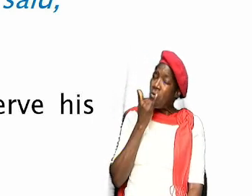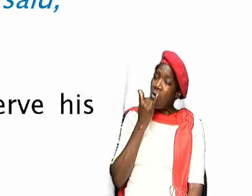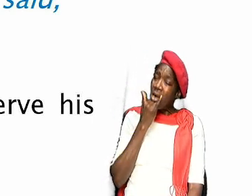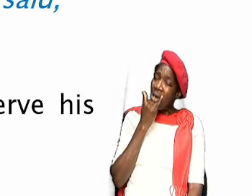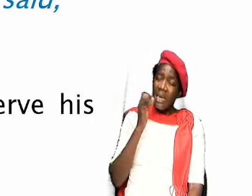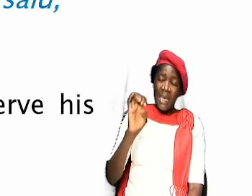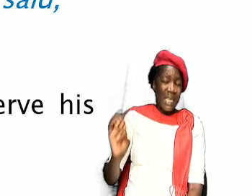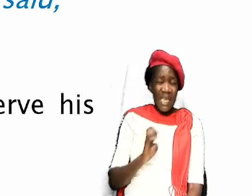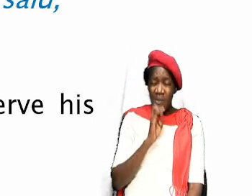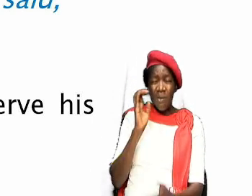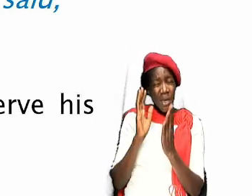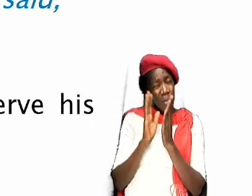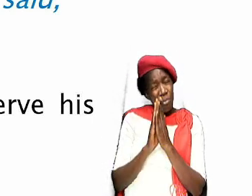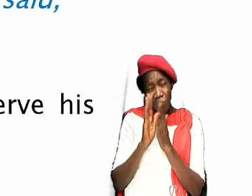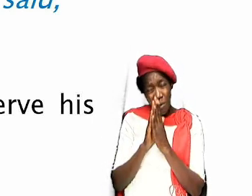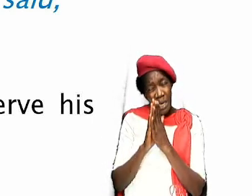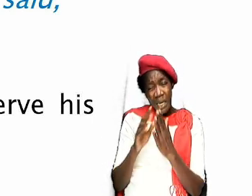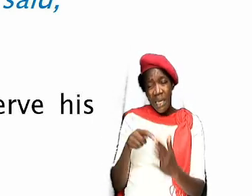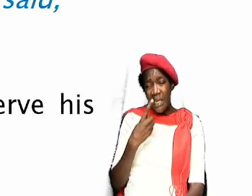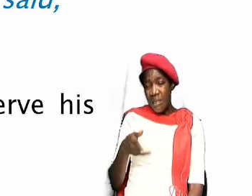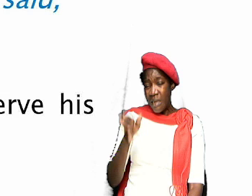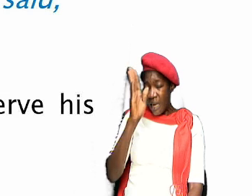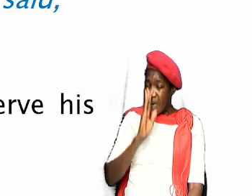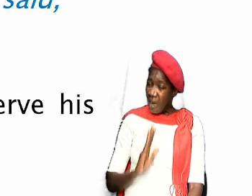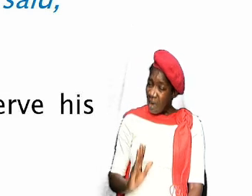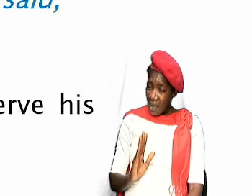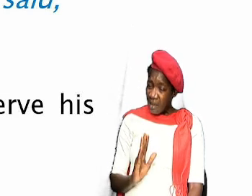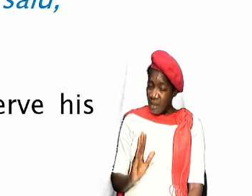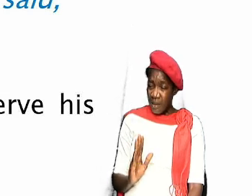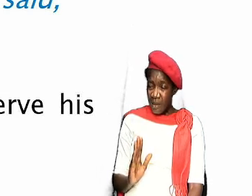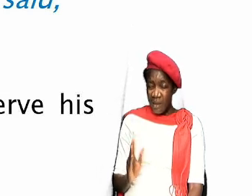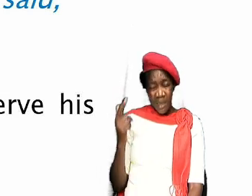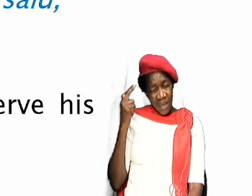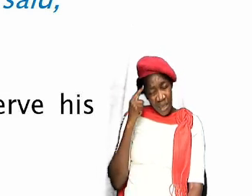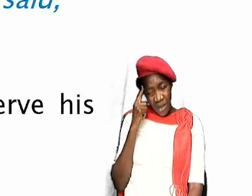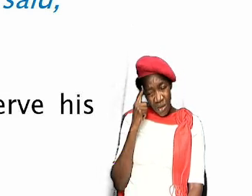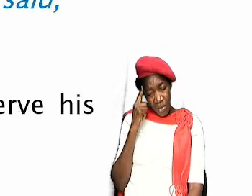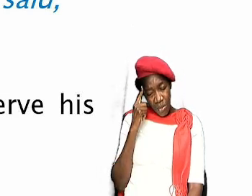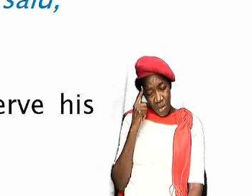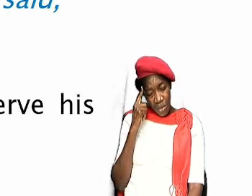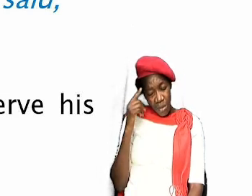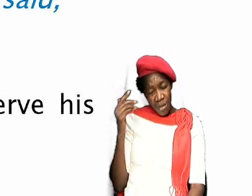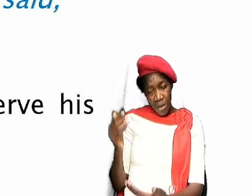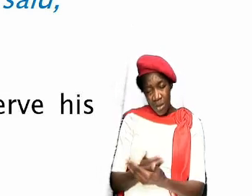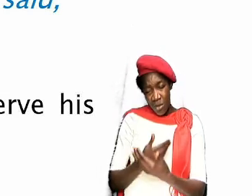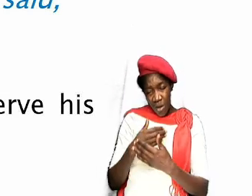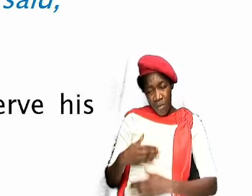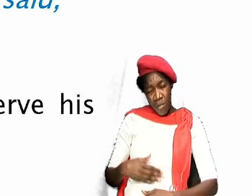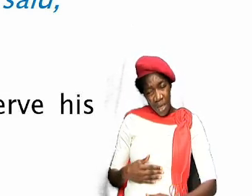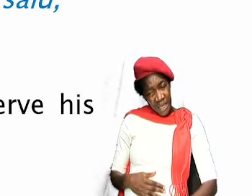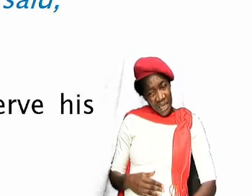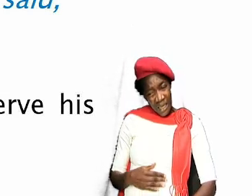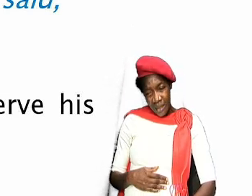Even when you pray and say, God, you know that I'm going to. It just, somebody just calls you to